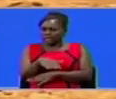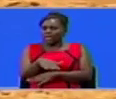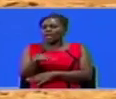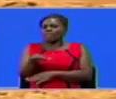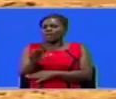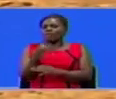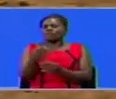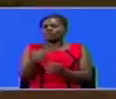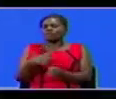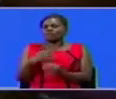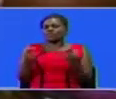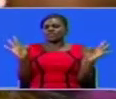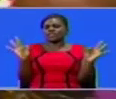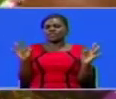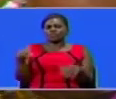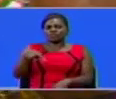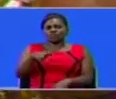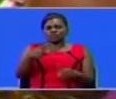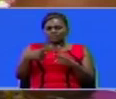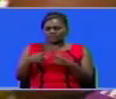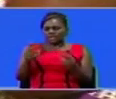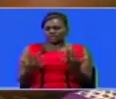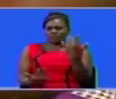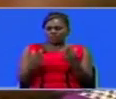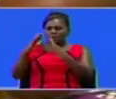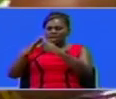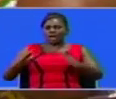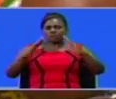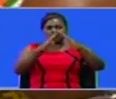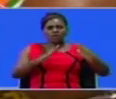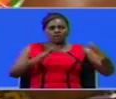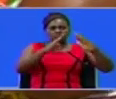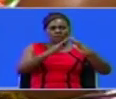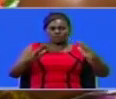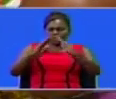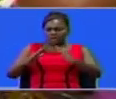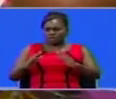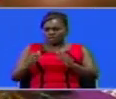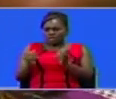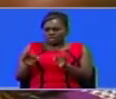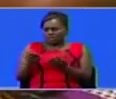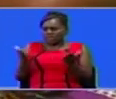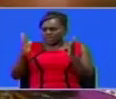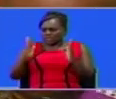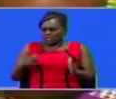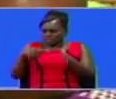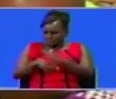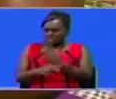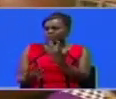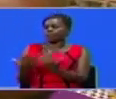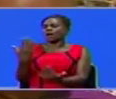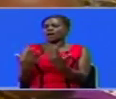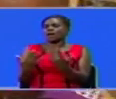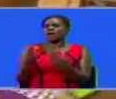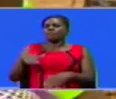still roaming the land. Amekuja tu akaanza kuchoma kila nyumba kwa nyumba. Hii nyumba imeshomea kama mama iko ndani. Sisi tukaanza kupika nduru.